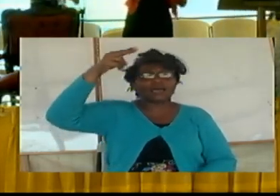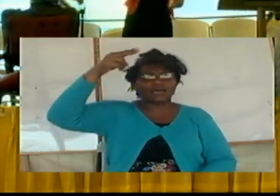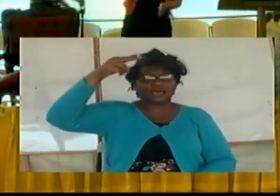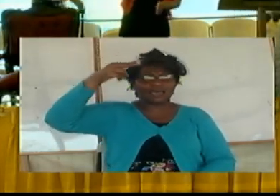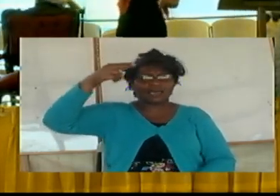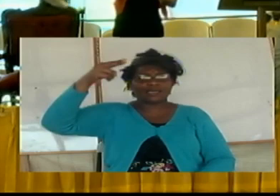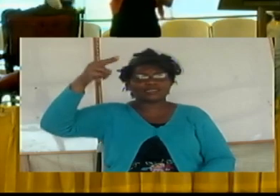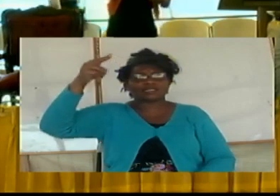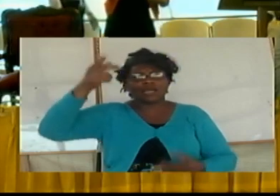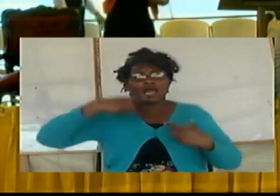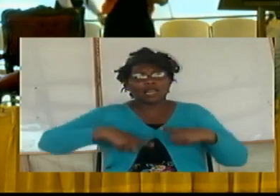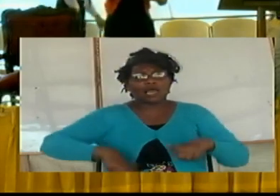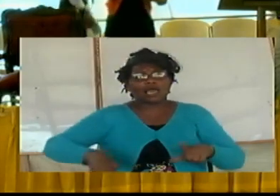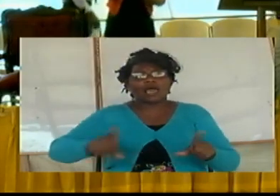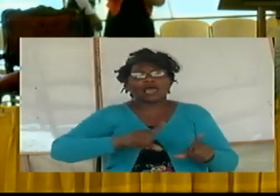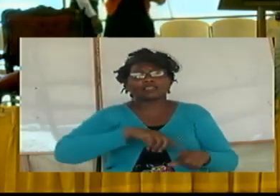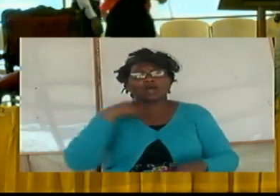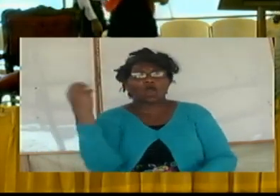highest. Oh,